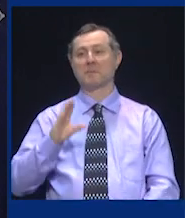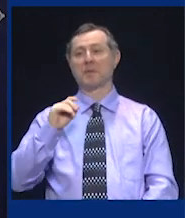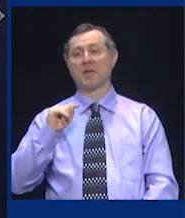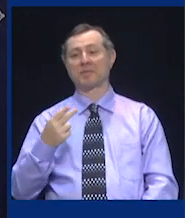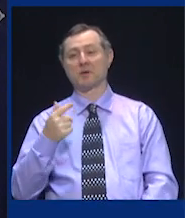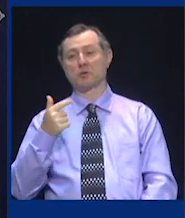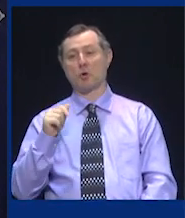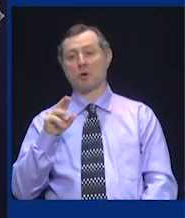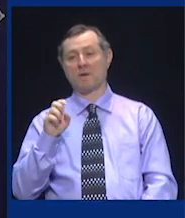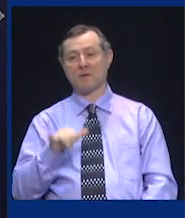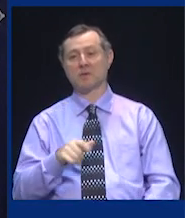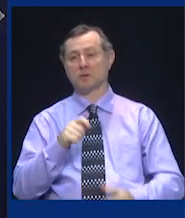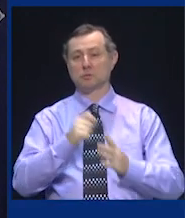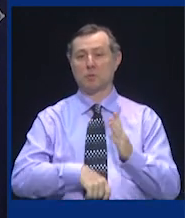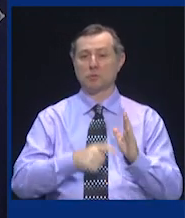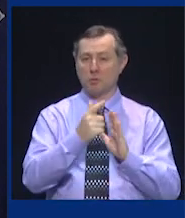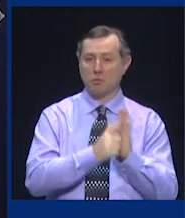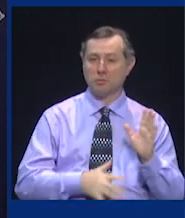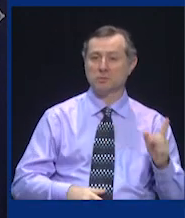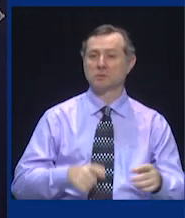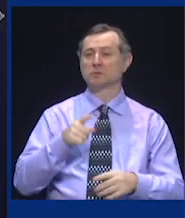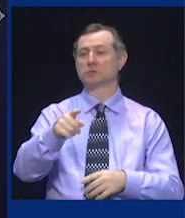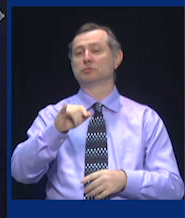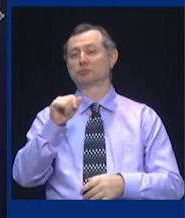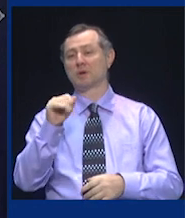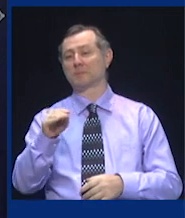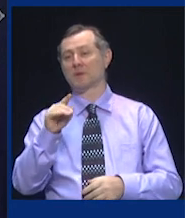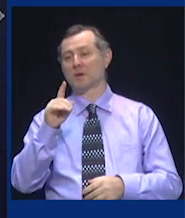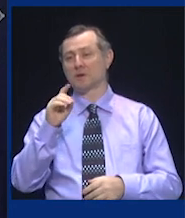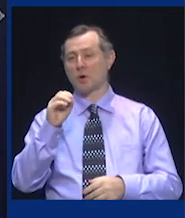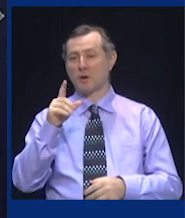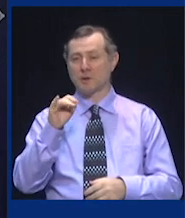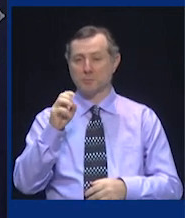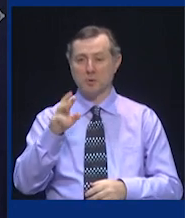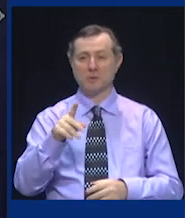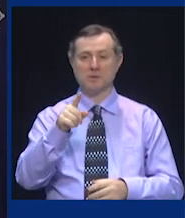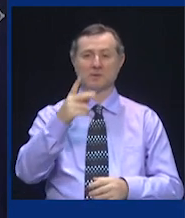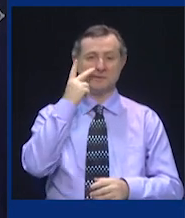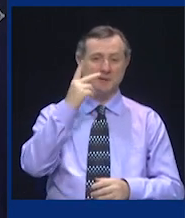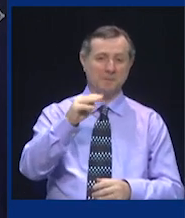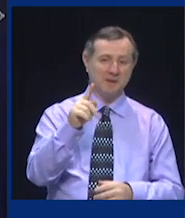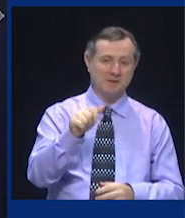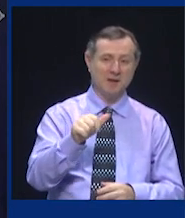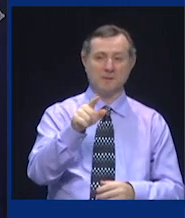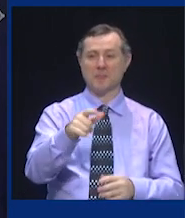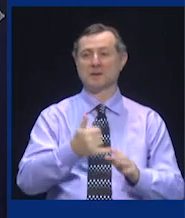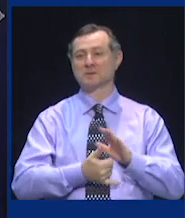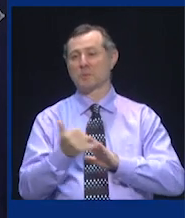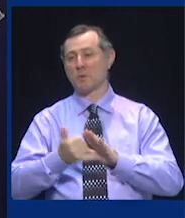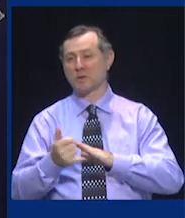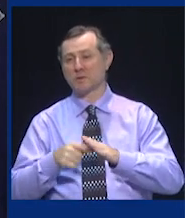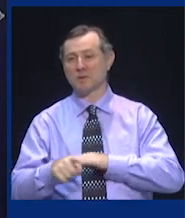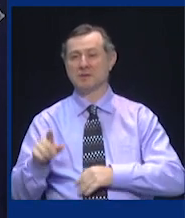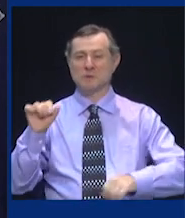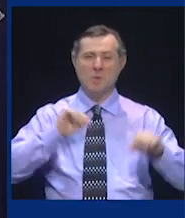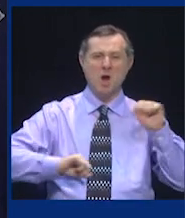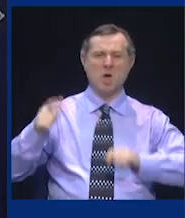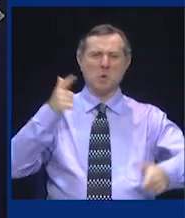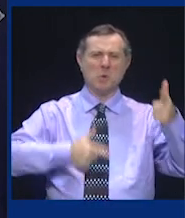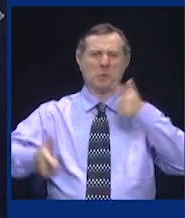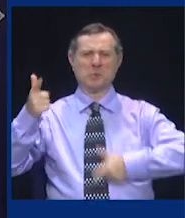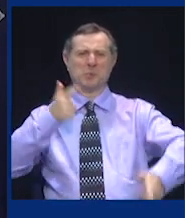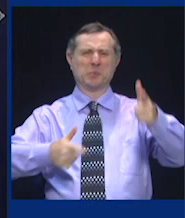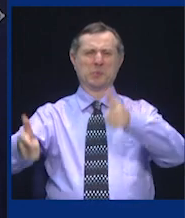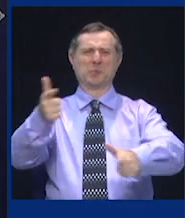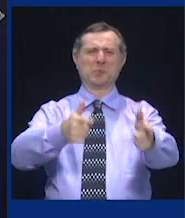laws. Jano Lieber saw the movie at the MTA. We had to figure out how to disinfect subway cars